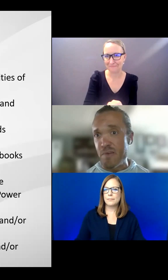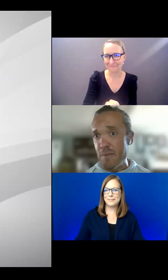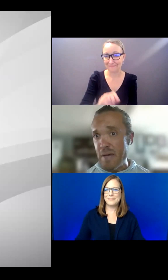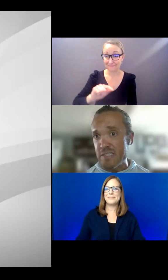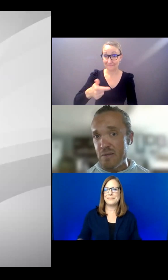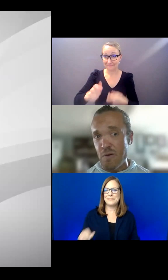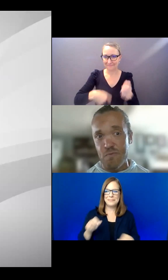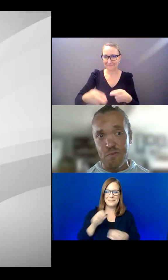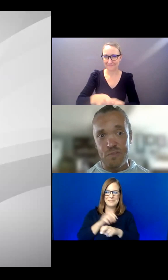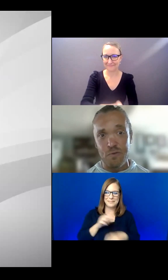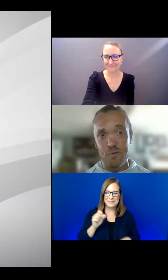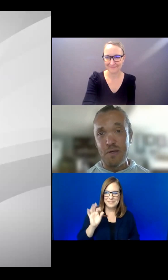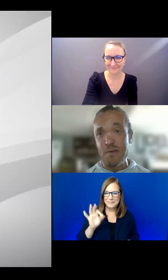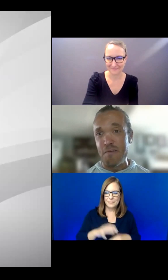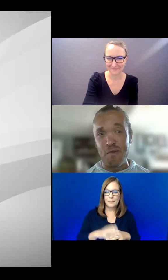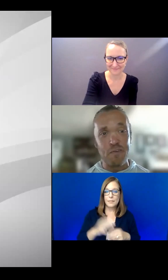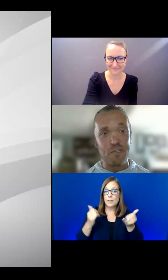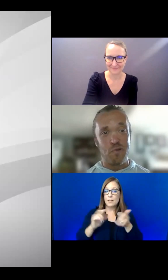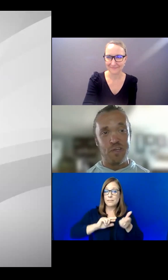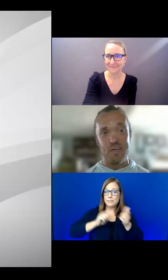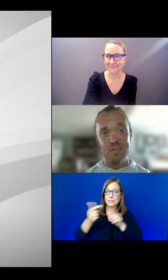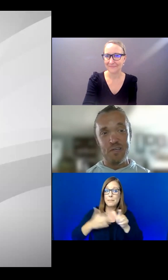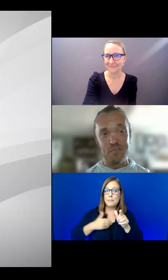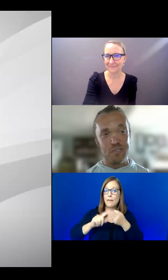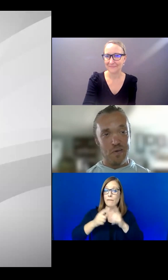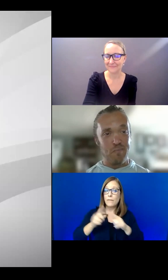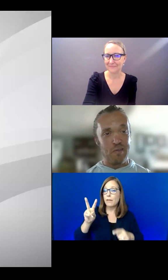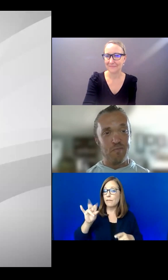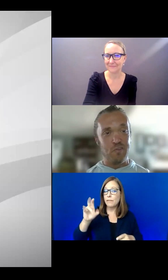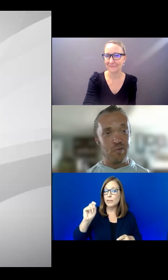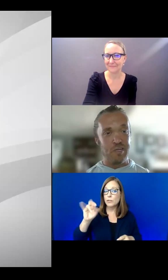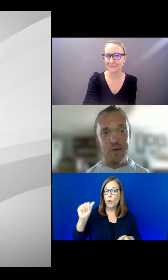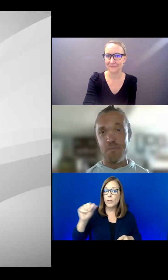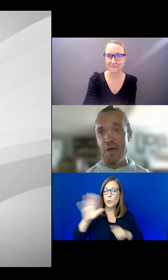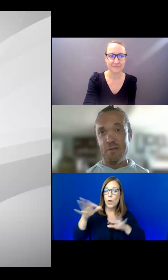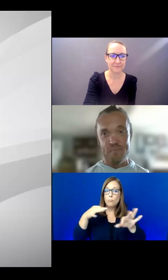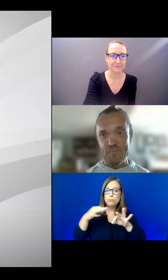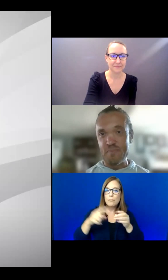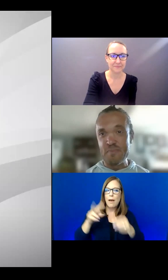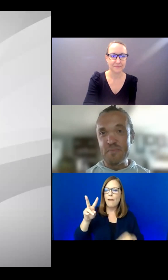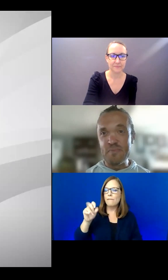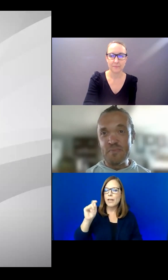I'm gonna pass it over to my friend Victoria, who's going to talk about the Ventura County model.